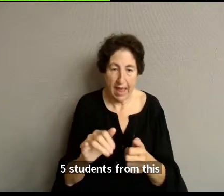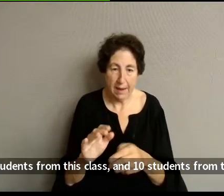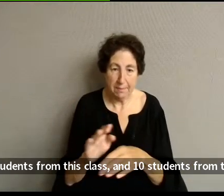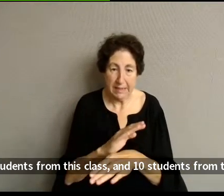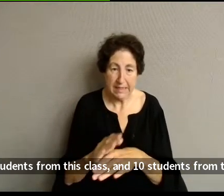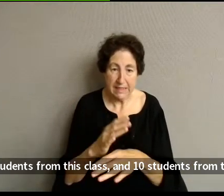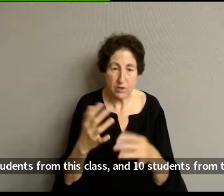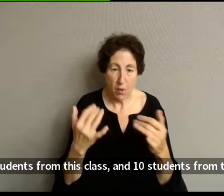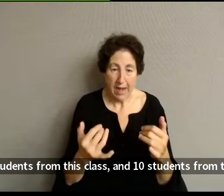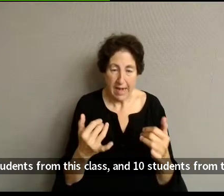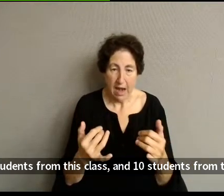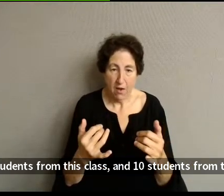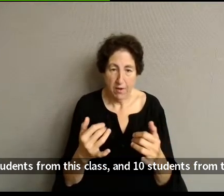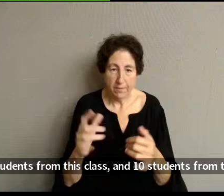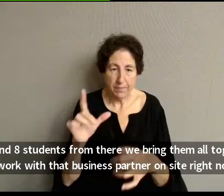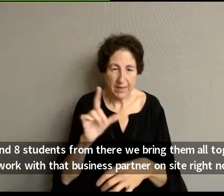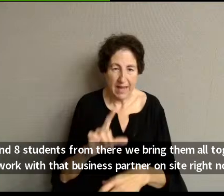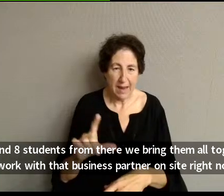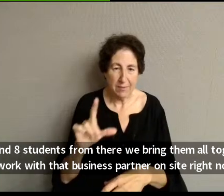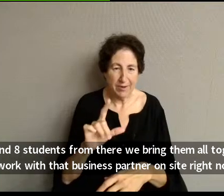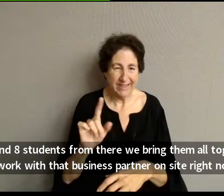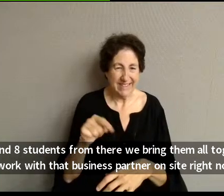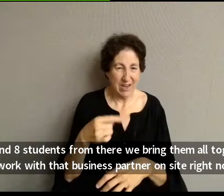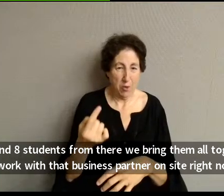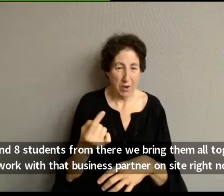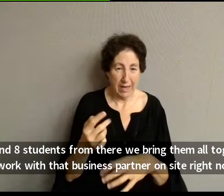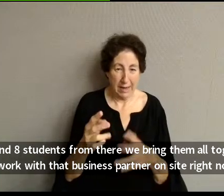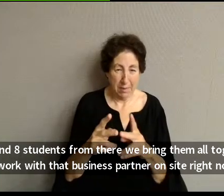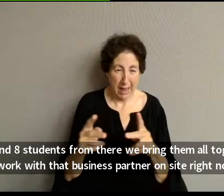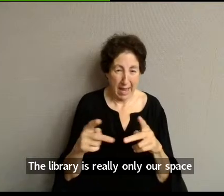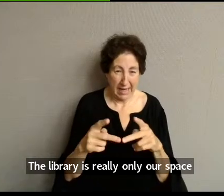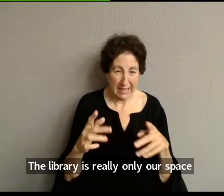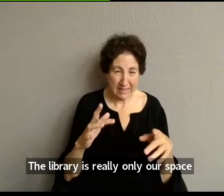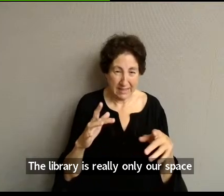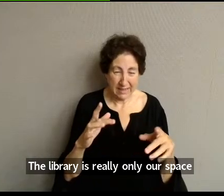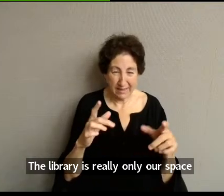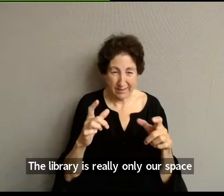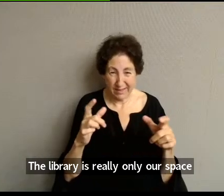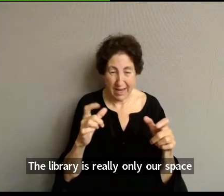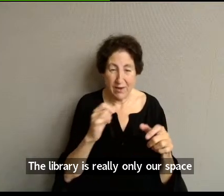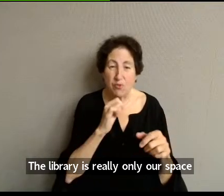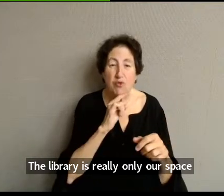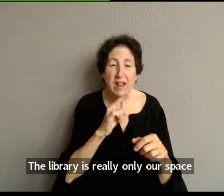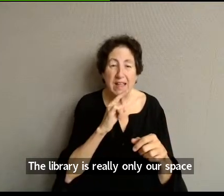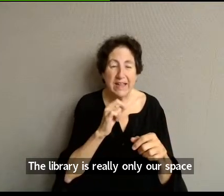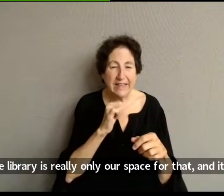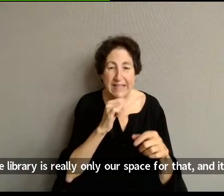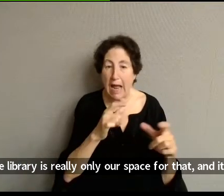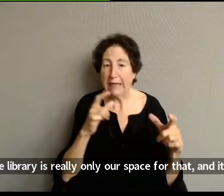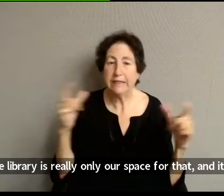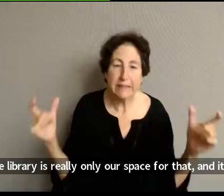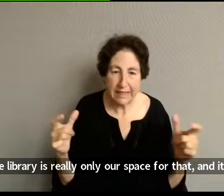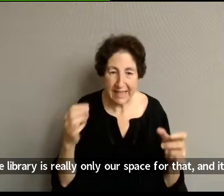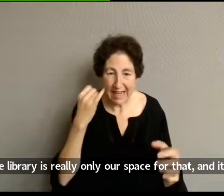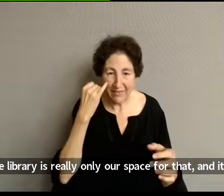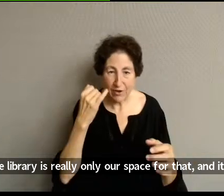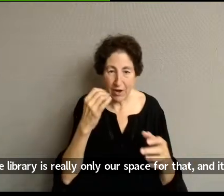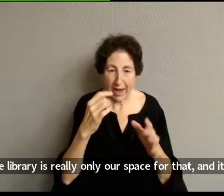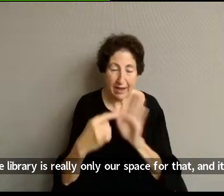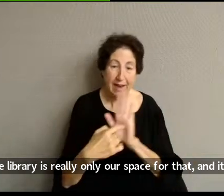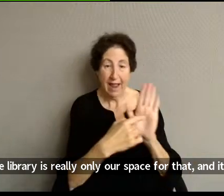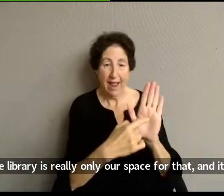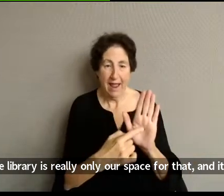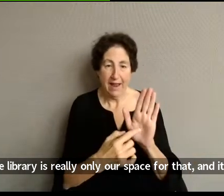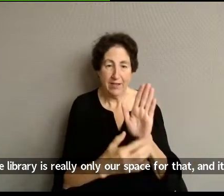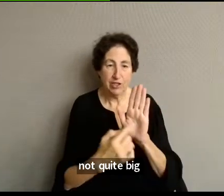Right now, the library is really only our space for that, and it's not quite big enough if you're doing any type of hands-on demonstration or those